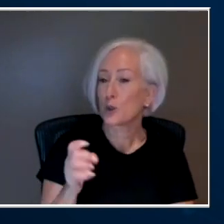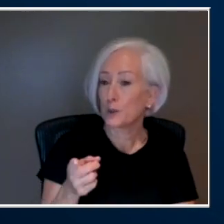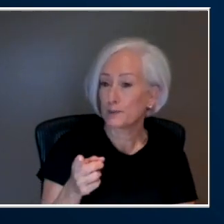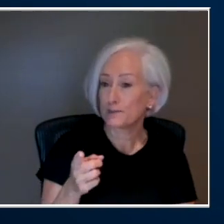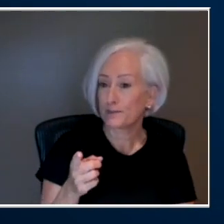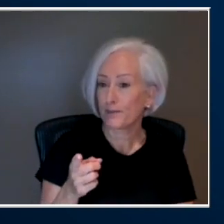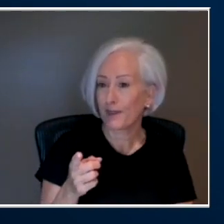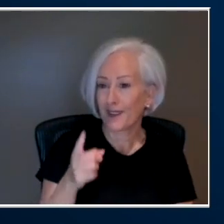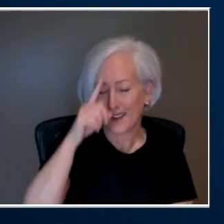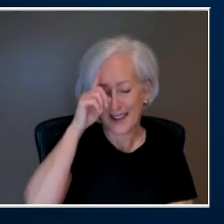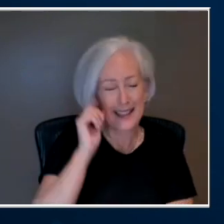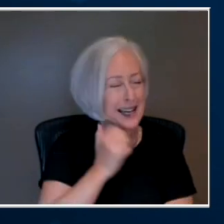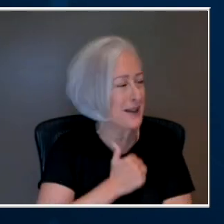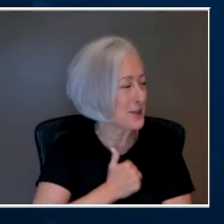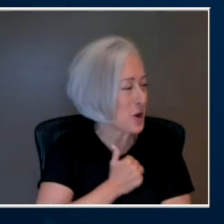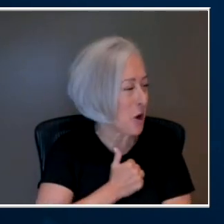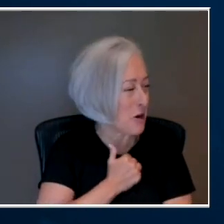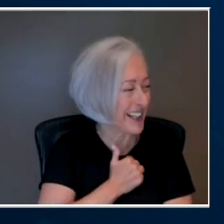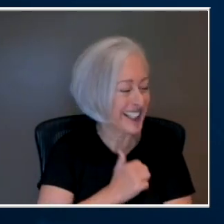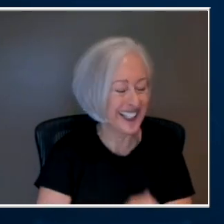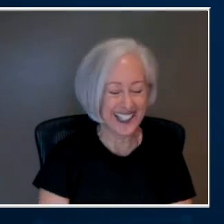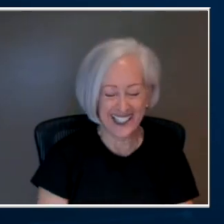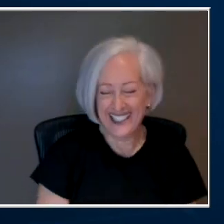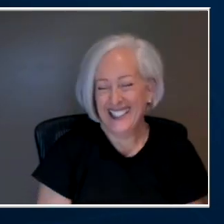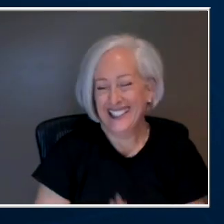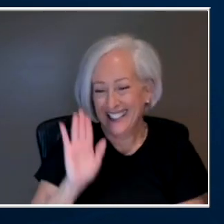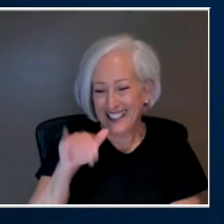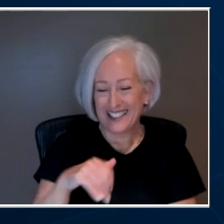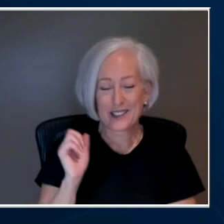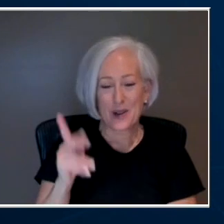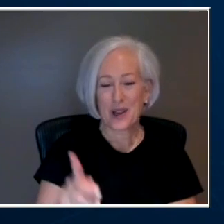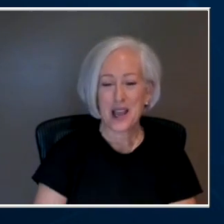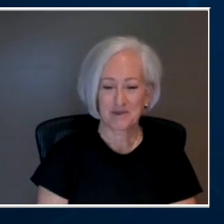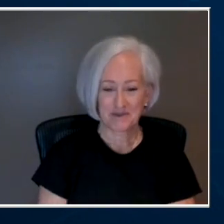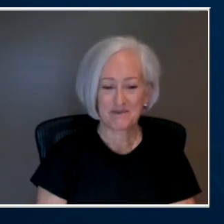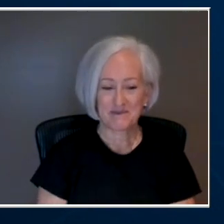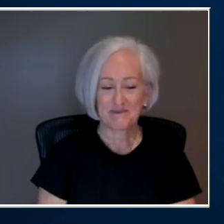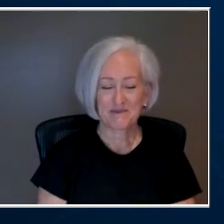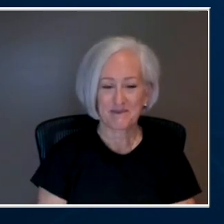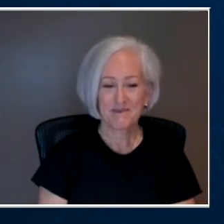I said, I'm sorry. Oh, no, it's not a big deal.